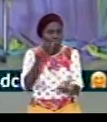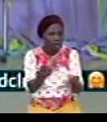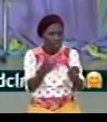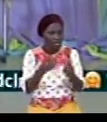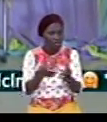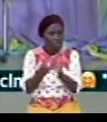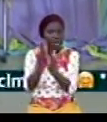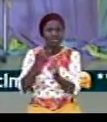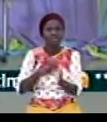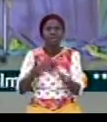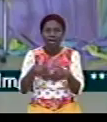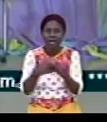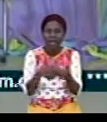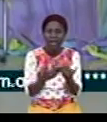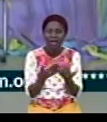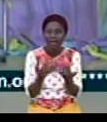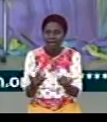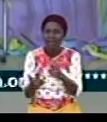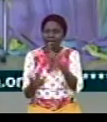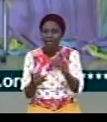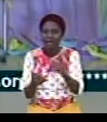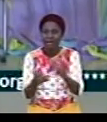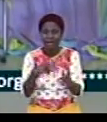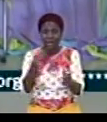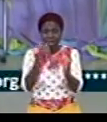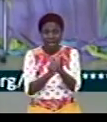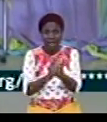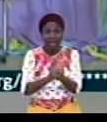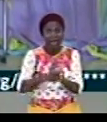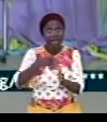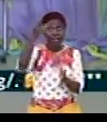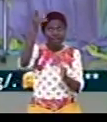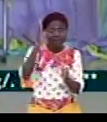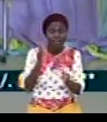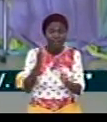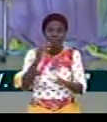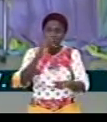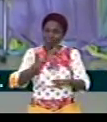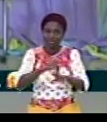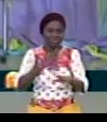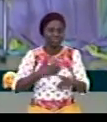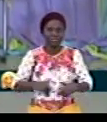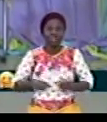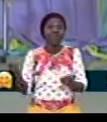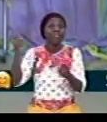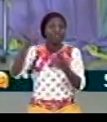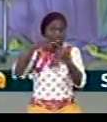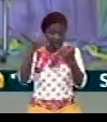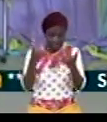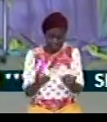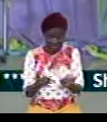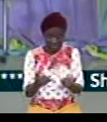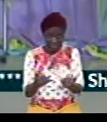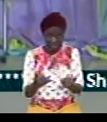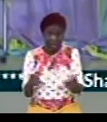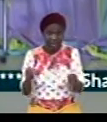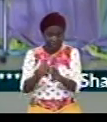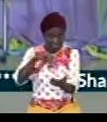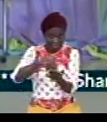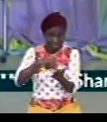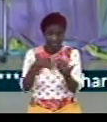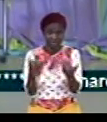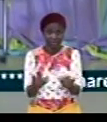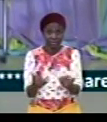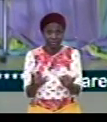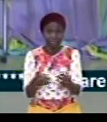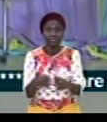said, God touched my life. And since that day, see now as I'm talking and standing,